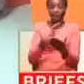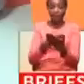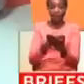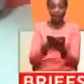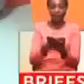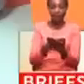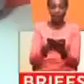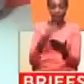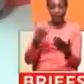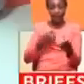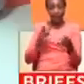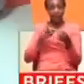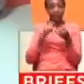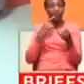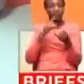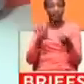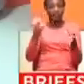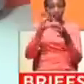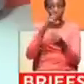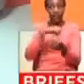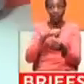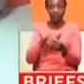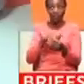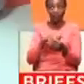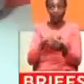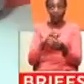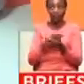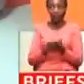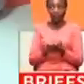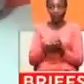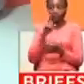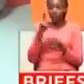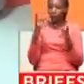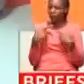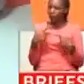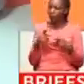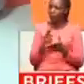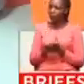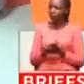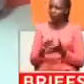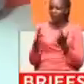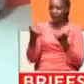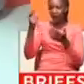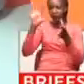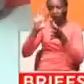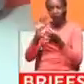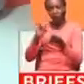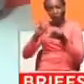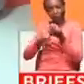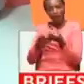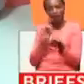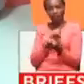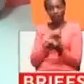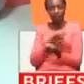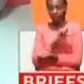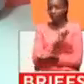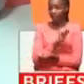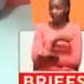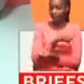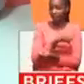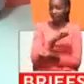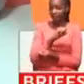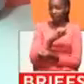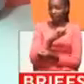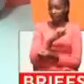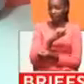has joined us. Yes. Good to see you. Good to see you too. You guys, you're now married. Yes. And you definitely are